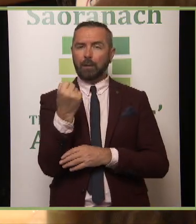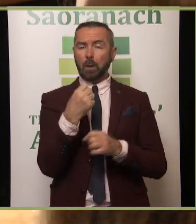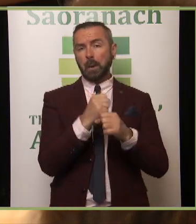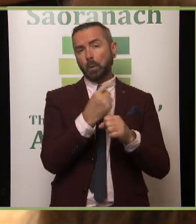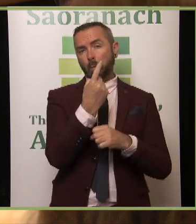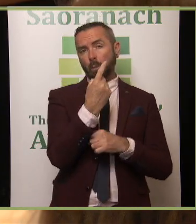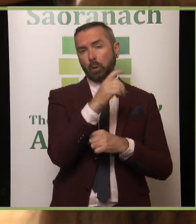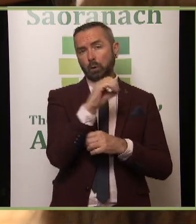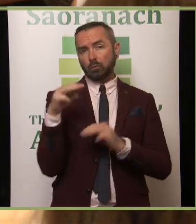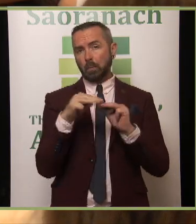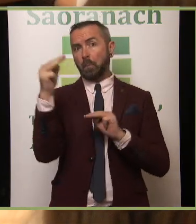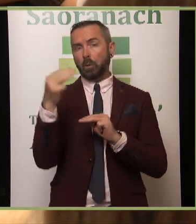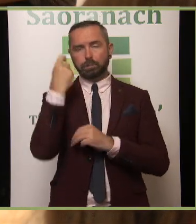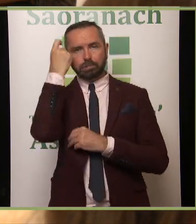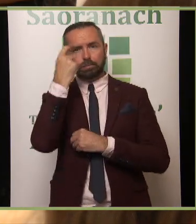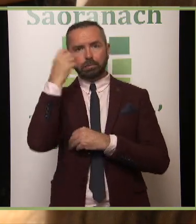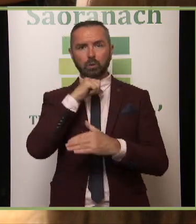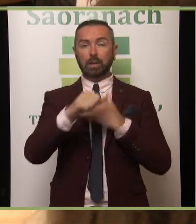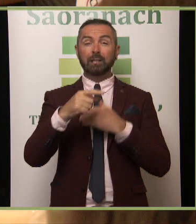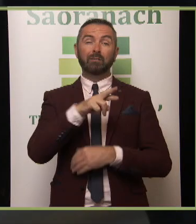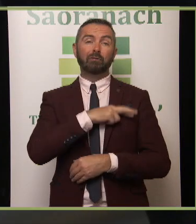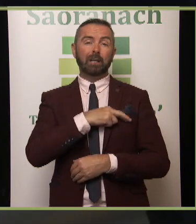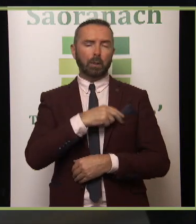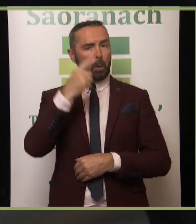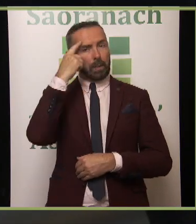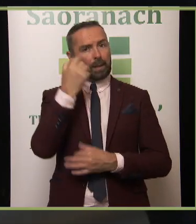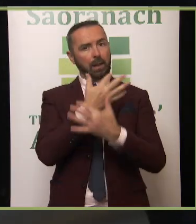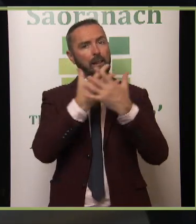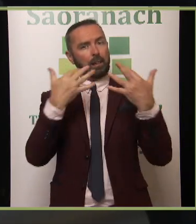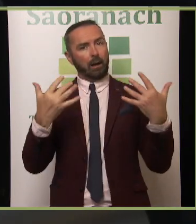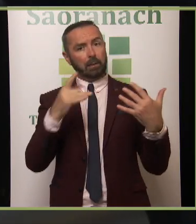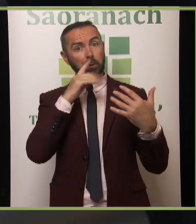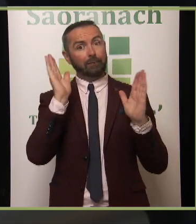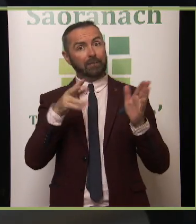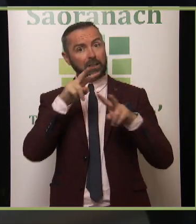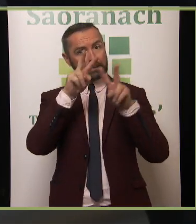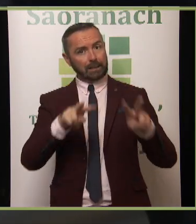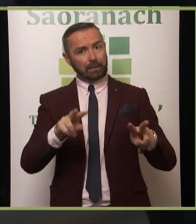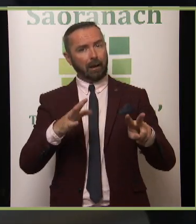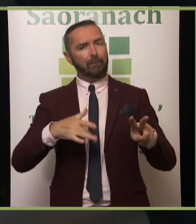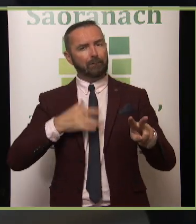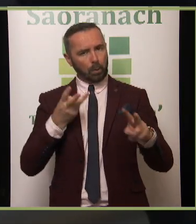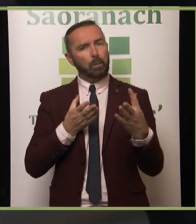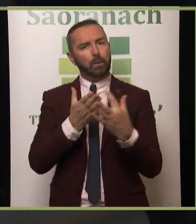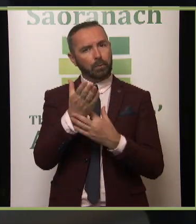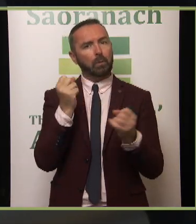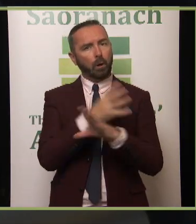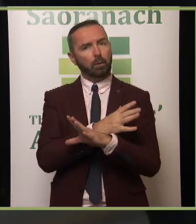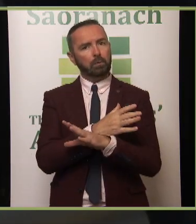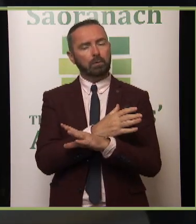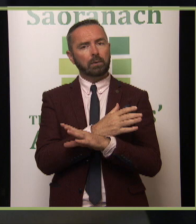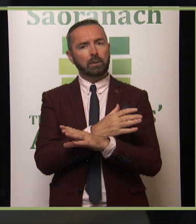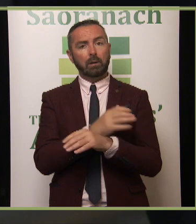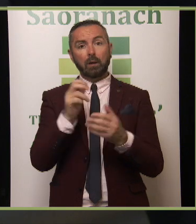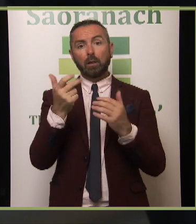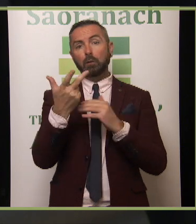to consider today. It sounds like a lot, but you've already seen it, and I do believe that we'll manage to get through that. You've had opportunities over the